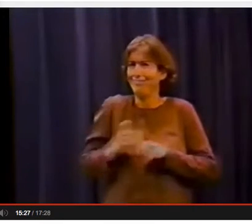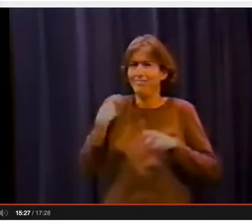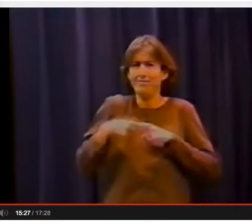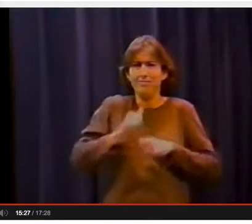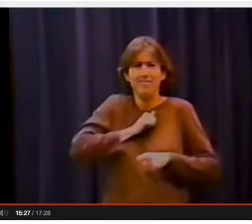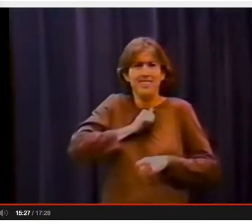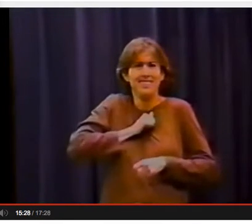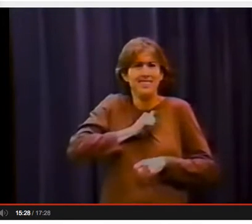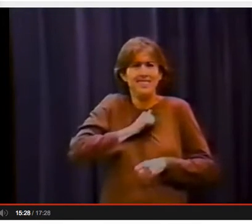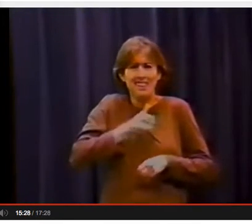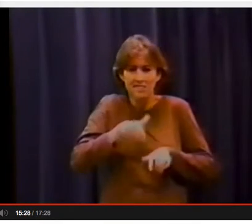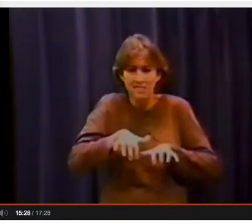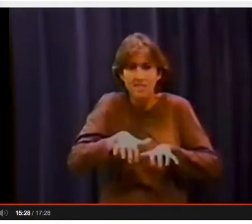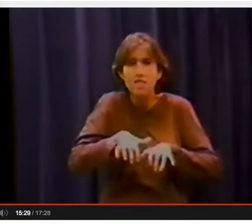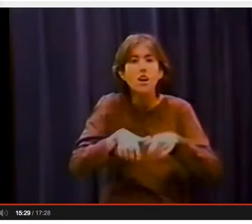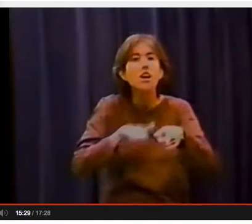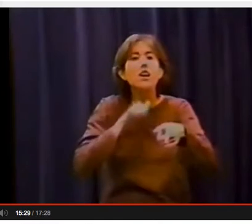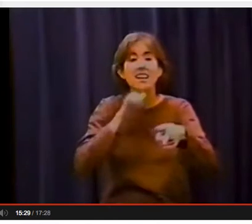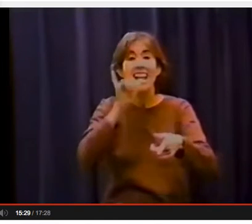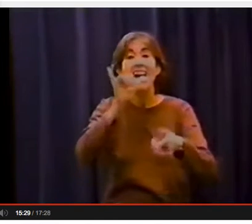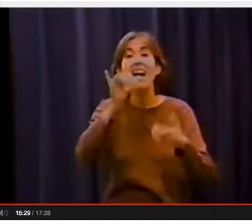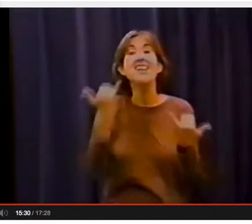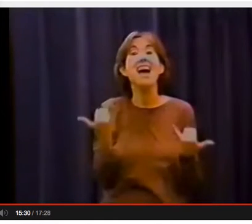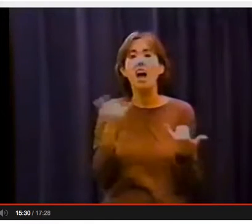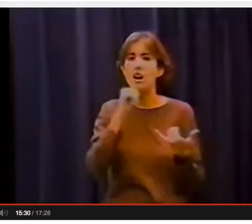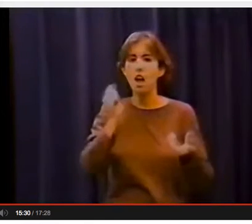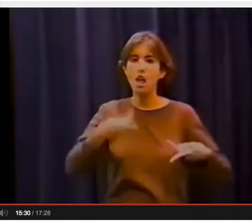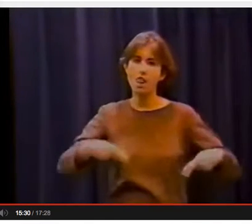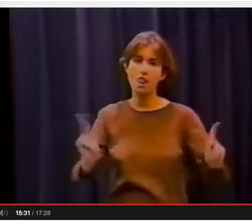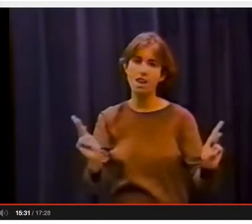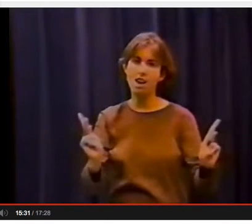and then they could change it to Spanish for me.